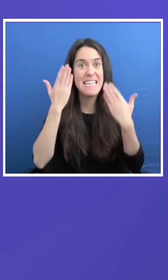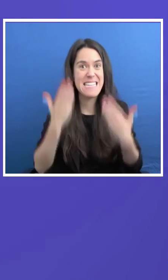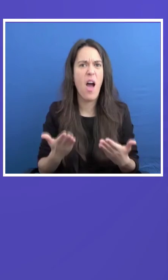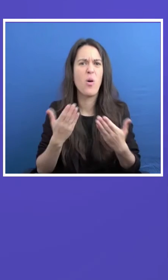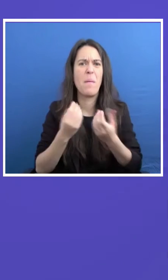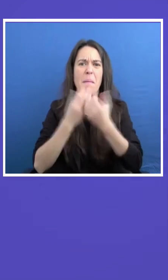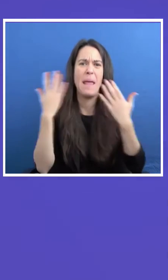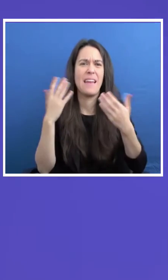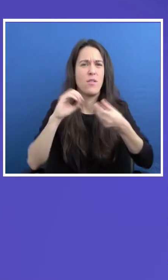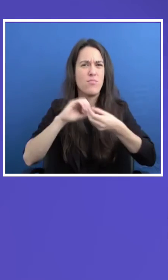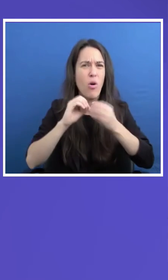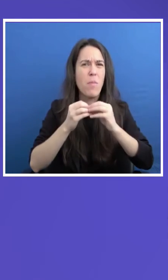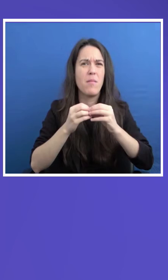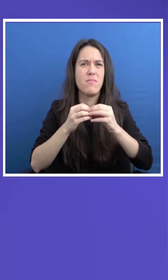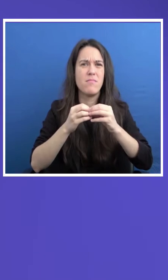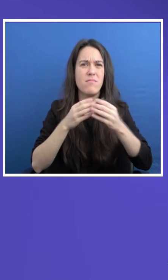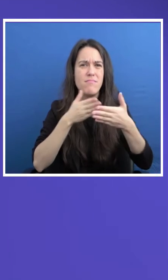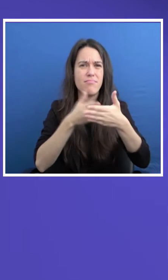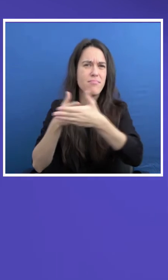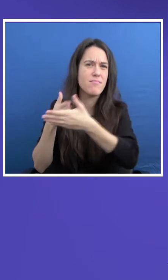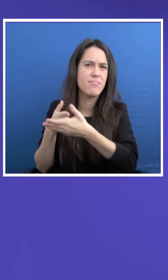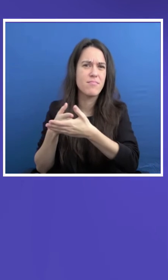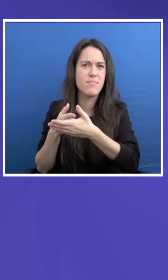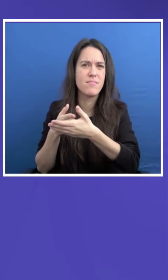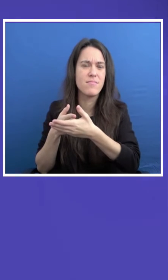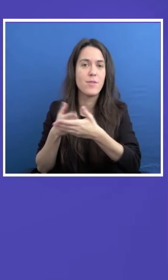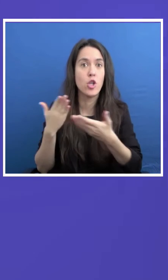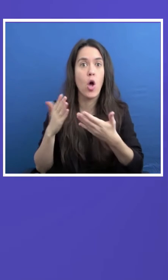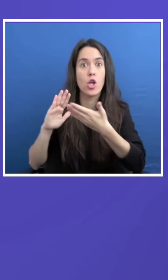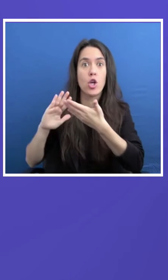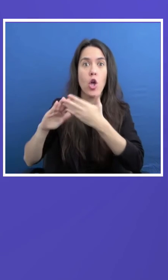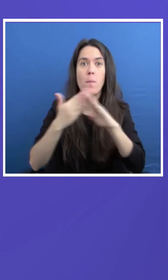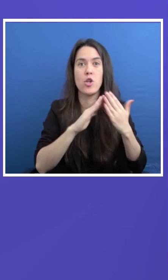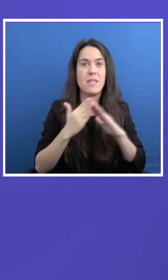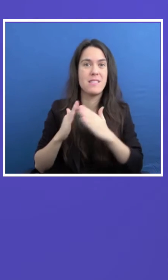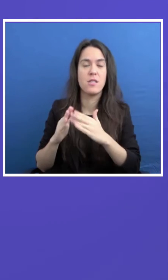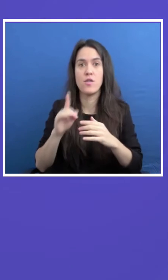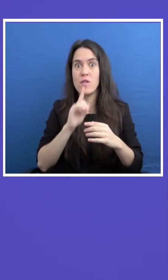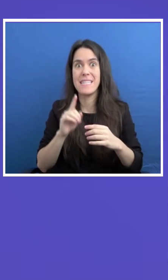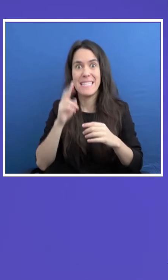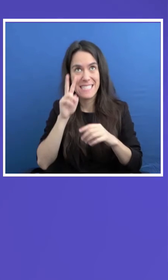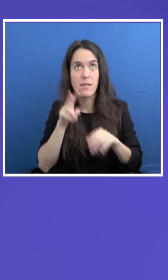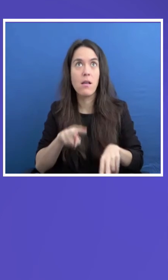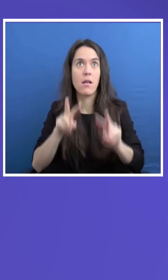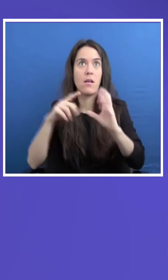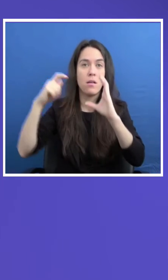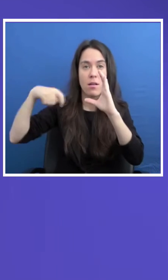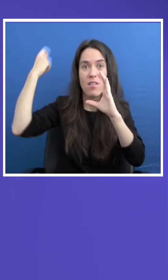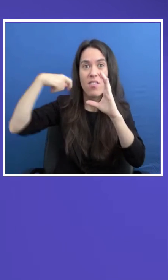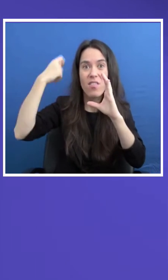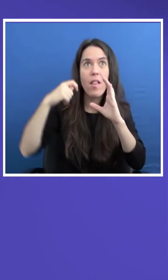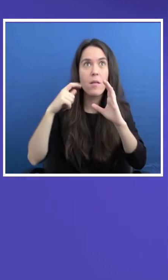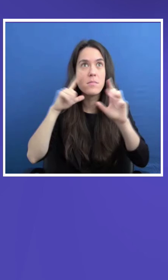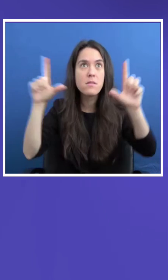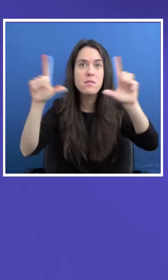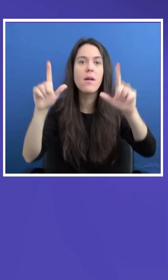women, the community, the people would turn to the drama to release some stress and